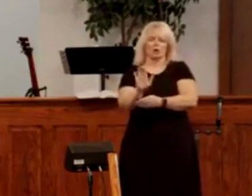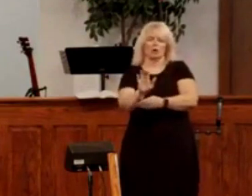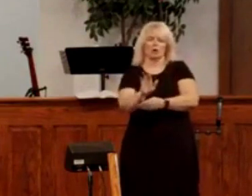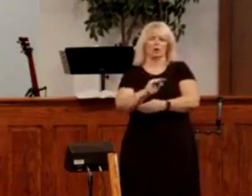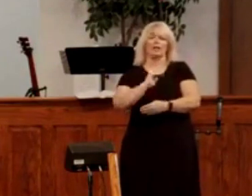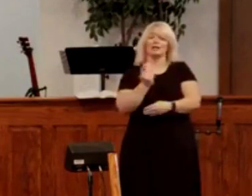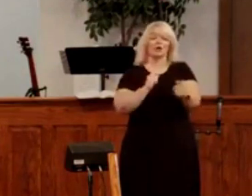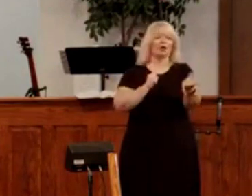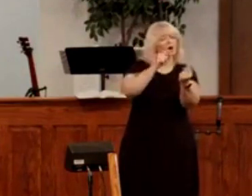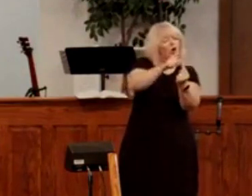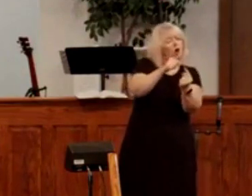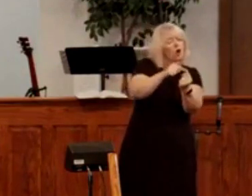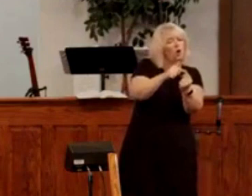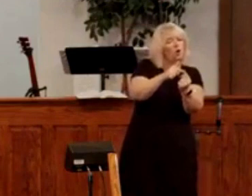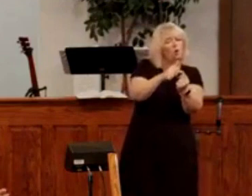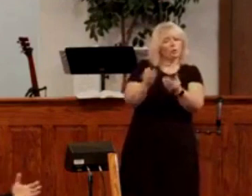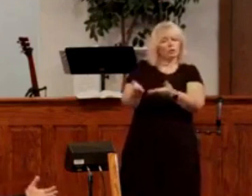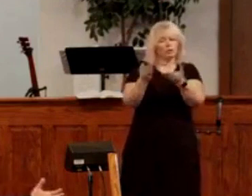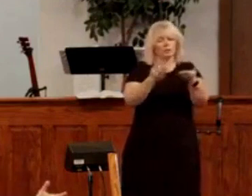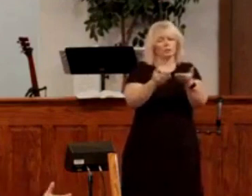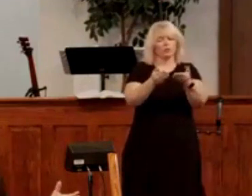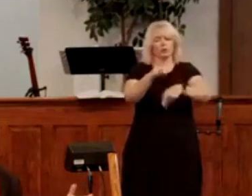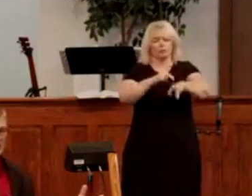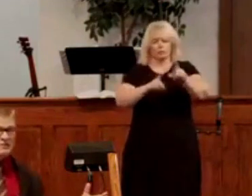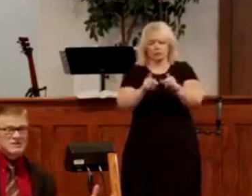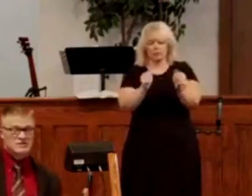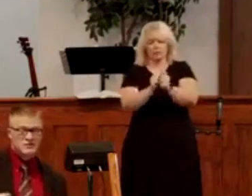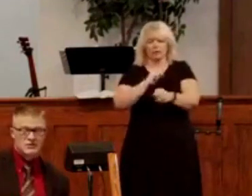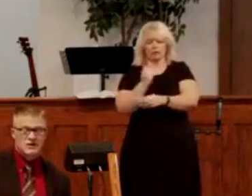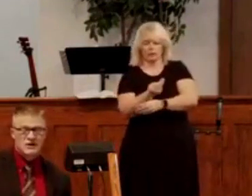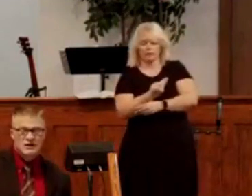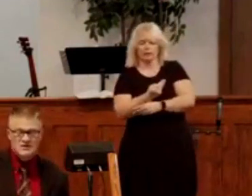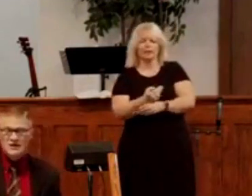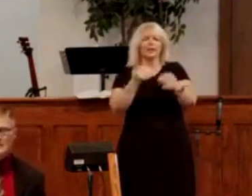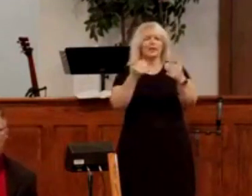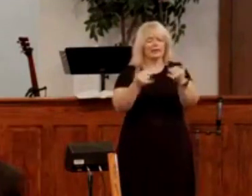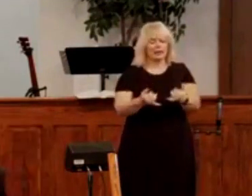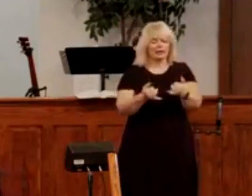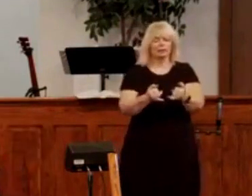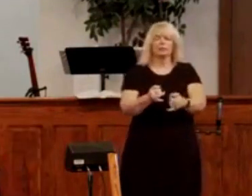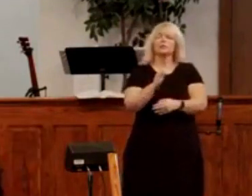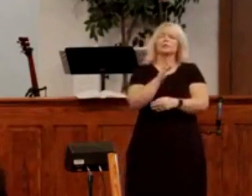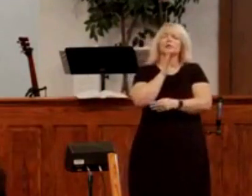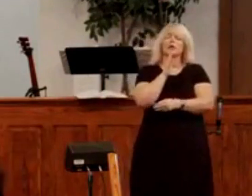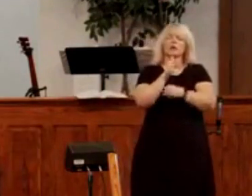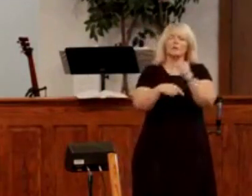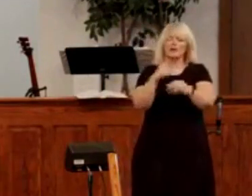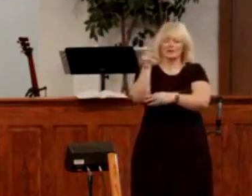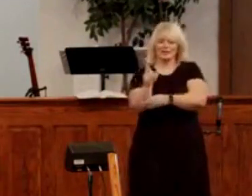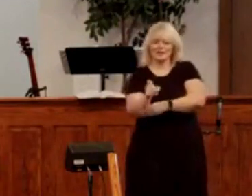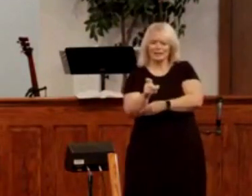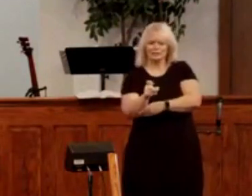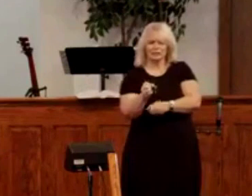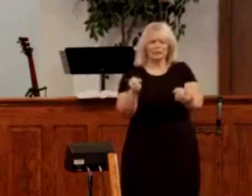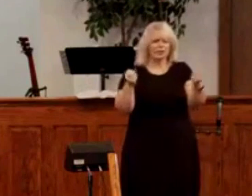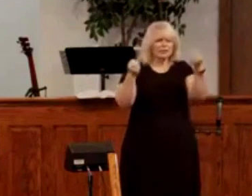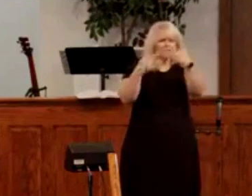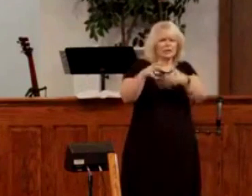going to break down some of the special needs of the people she had compassion for. Let's talk about the Scarecrow. What did the Scarecrow need?